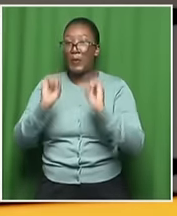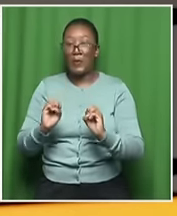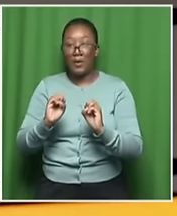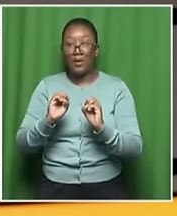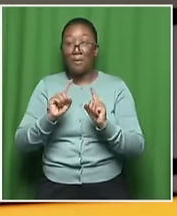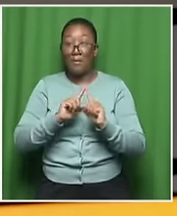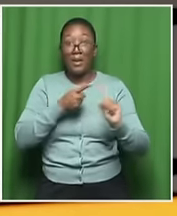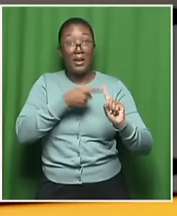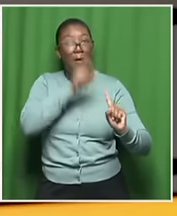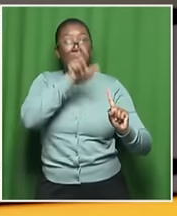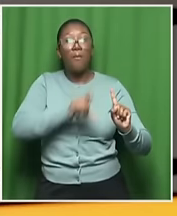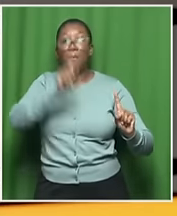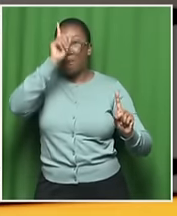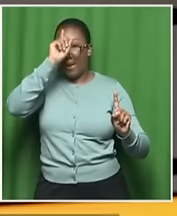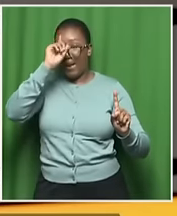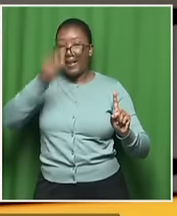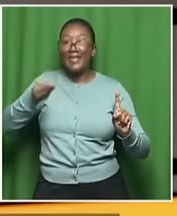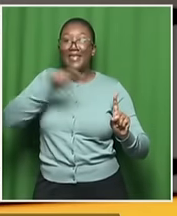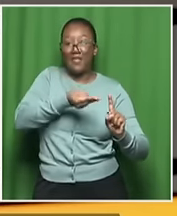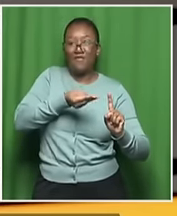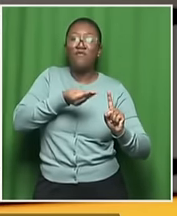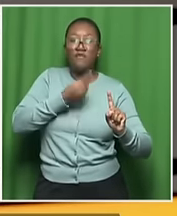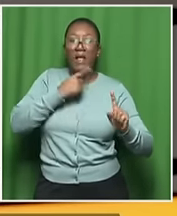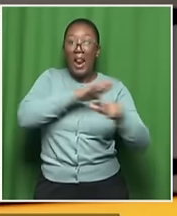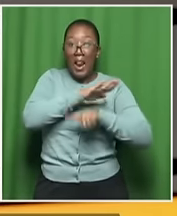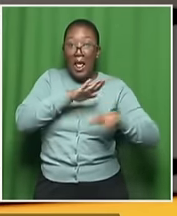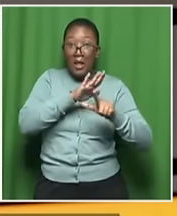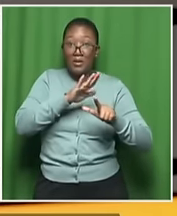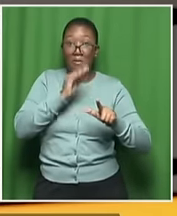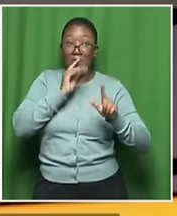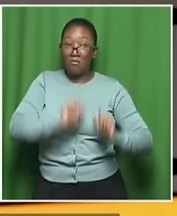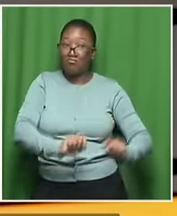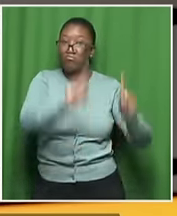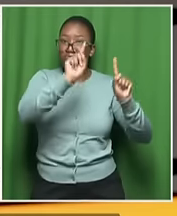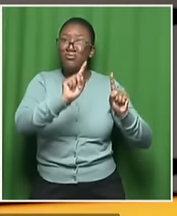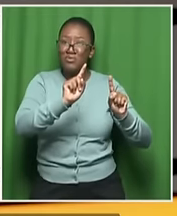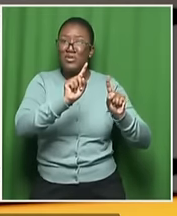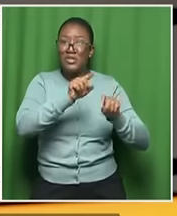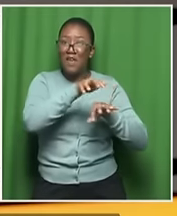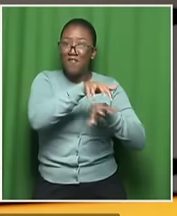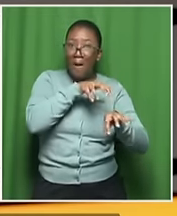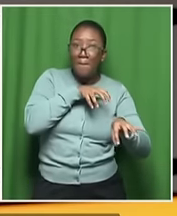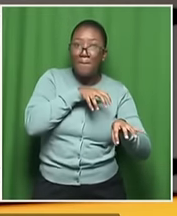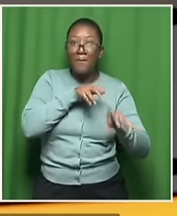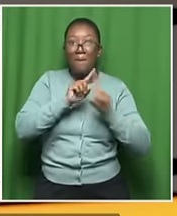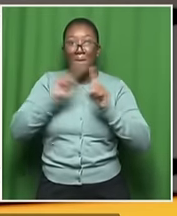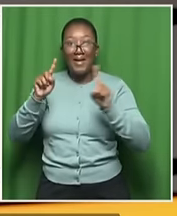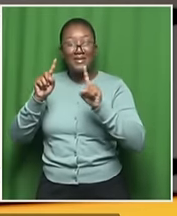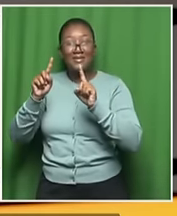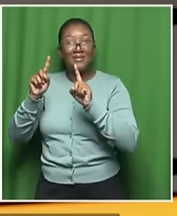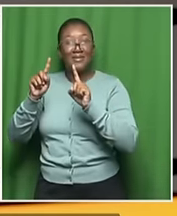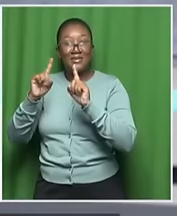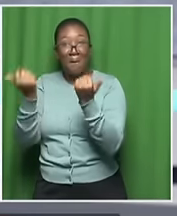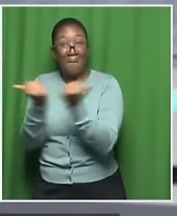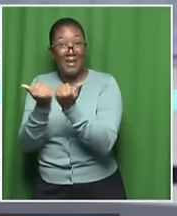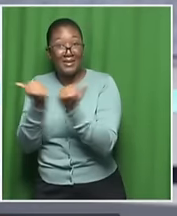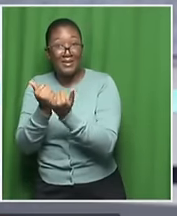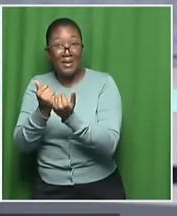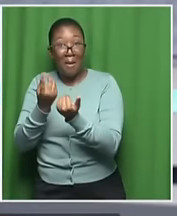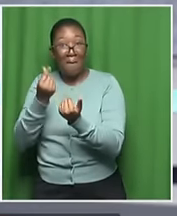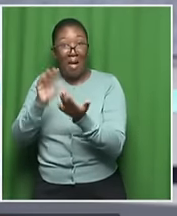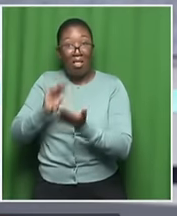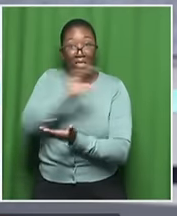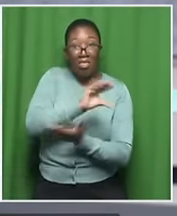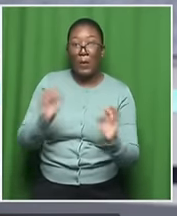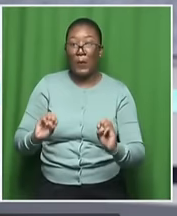a black farmer, and say, now you're going to farm. There must be assistance. And there was, and still is. Are you saying the land bank